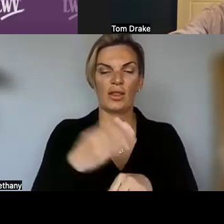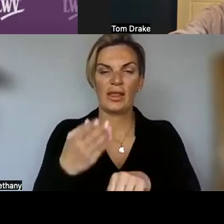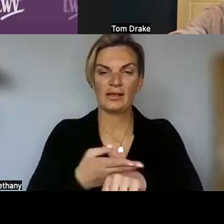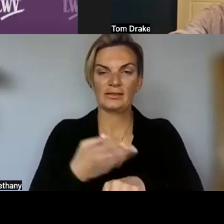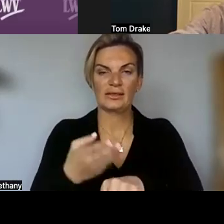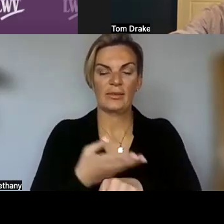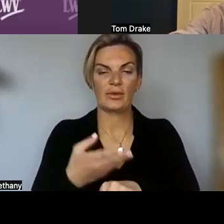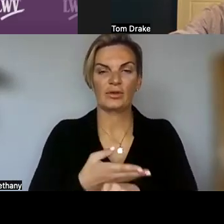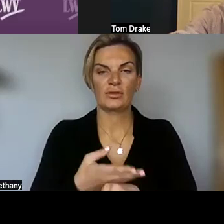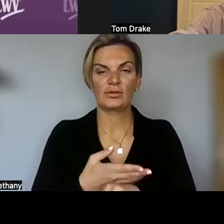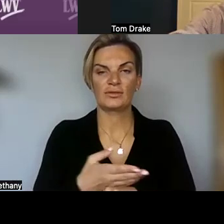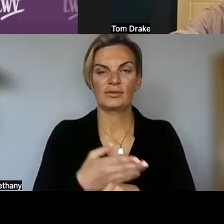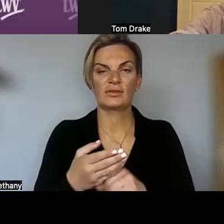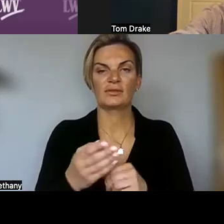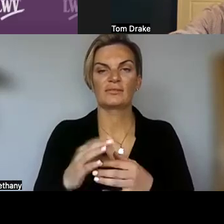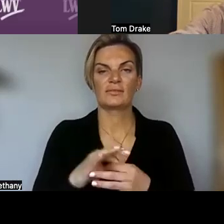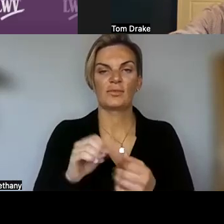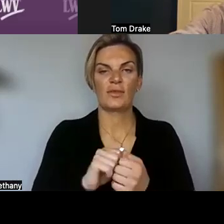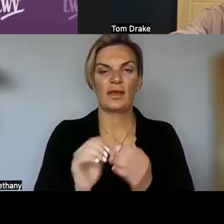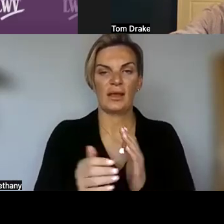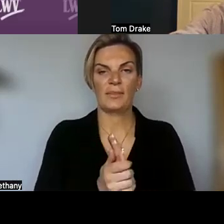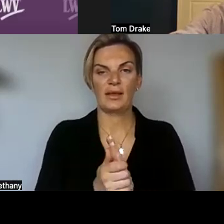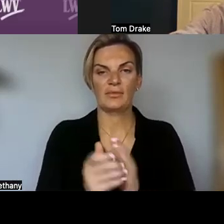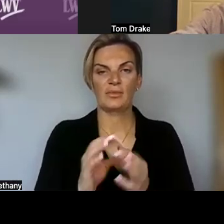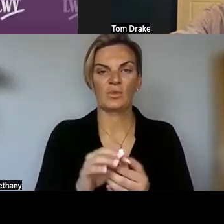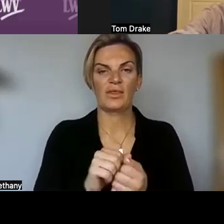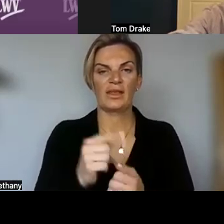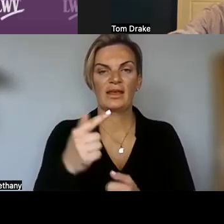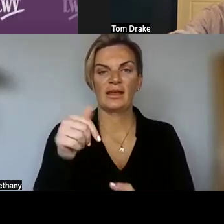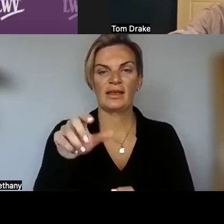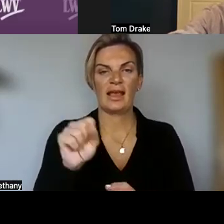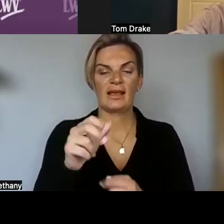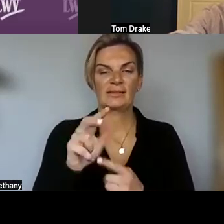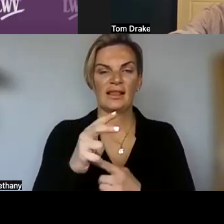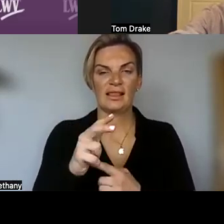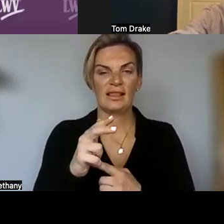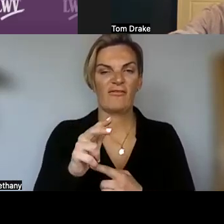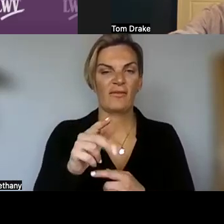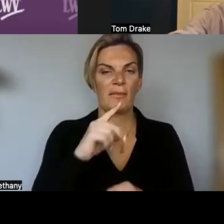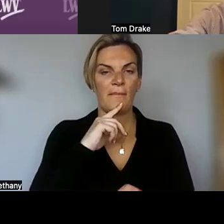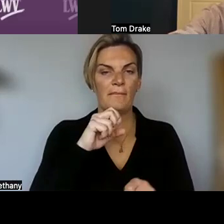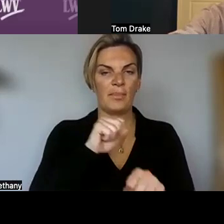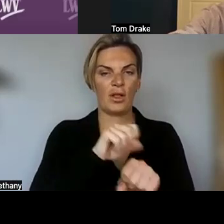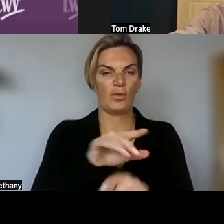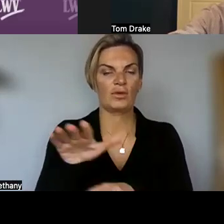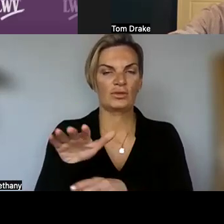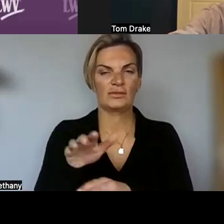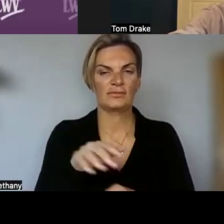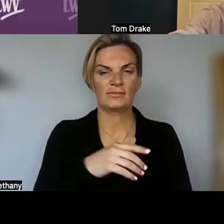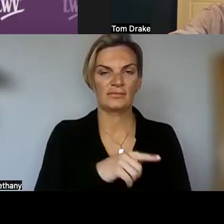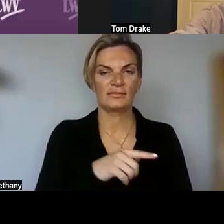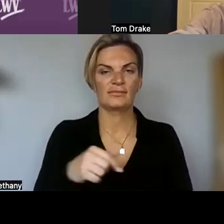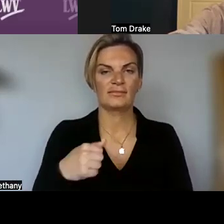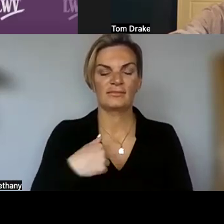an amendment to the laws regarding gas-powered leaf blowers. And I felt like that's one of my strengths, where I brought people into a room with